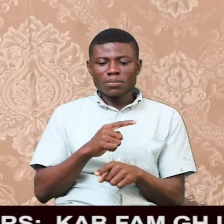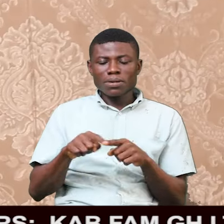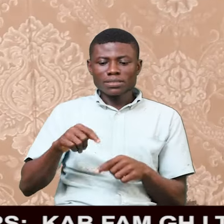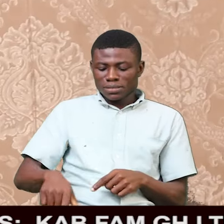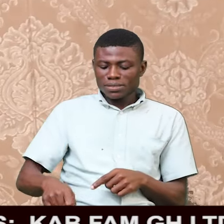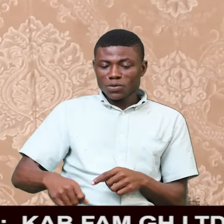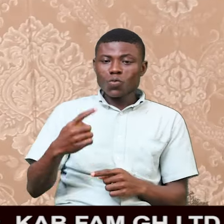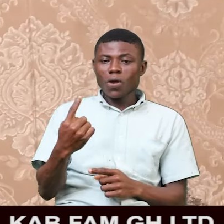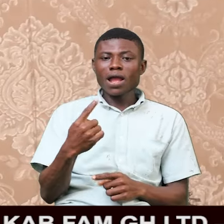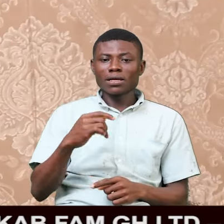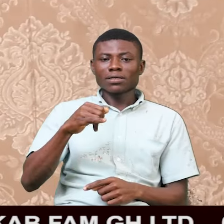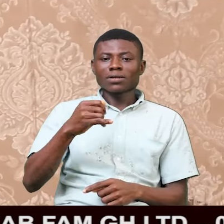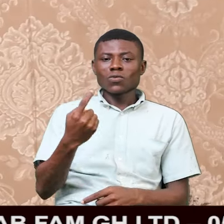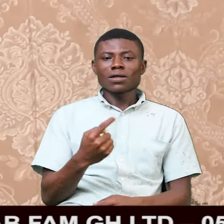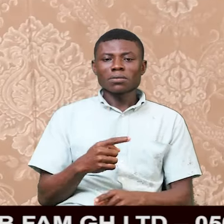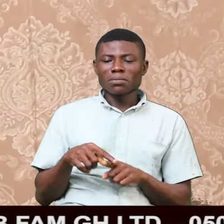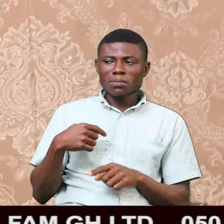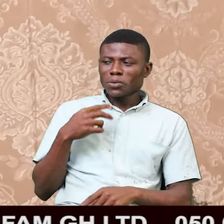ko